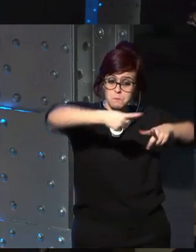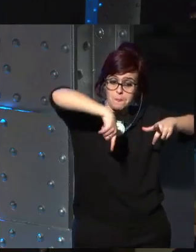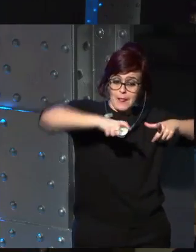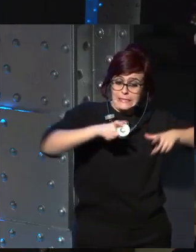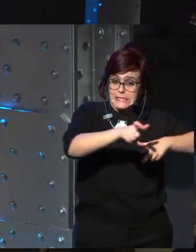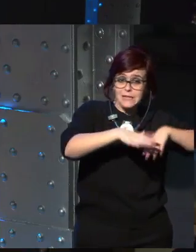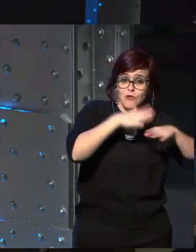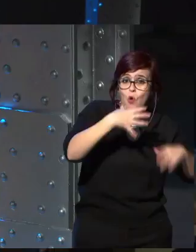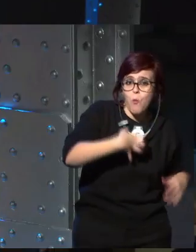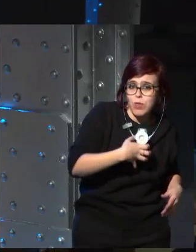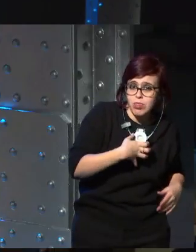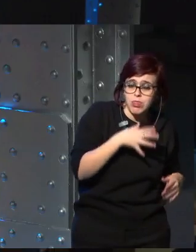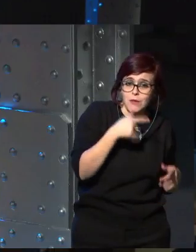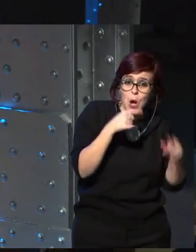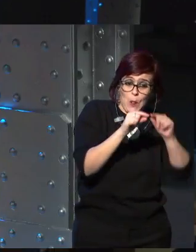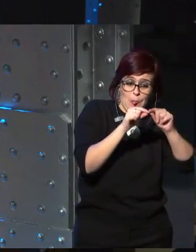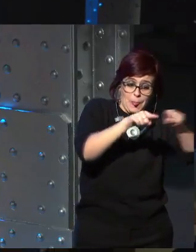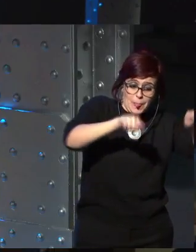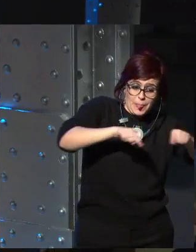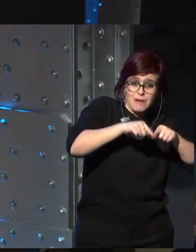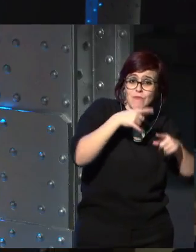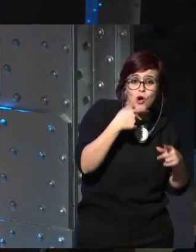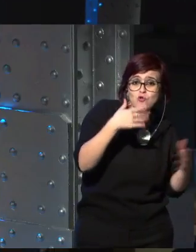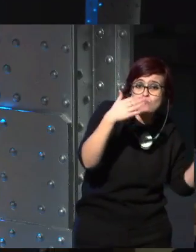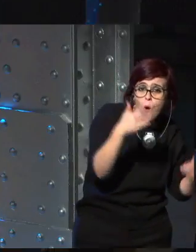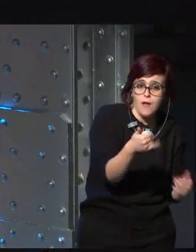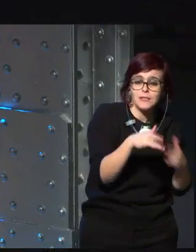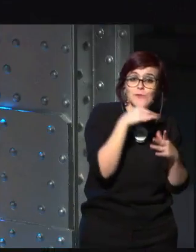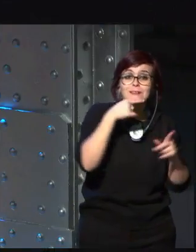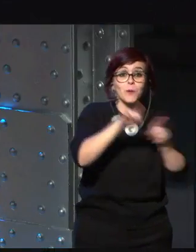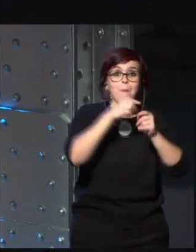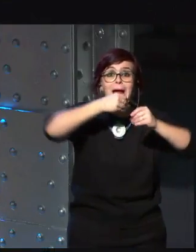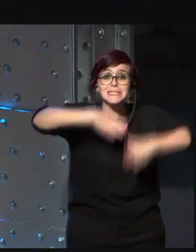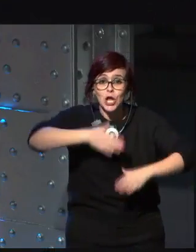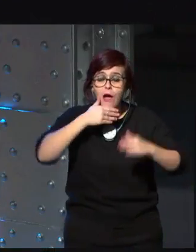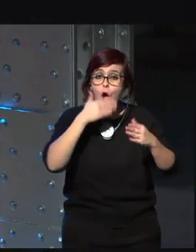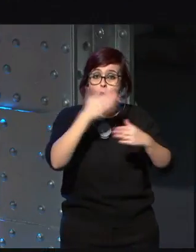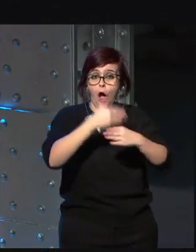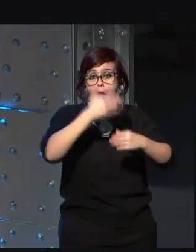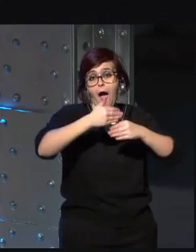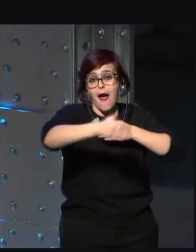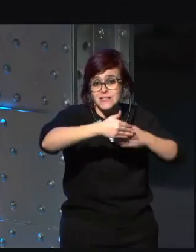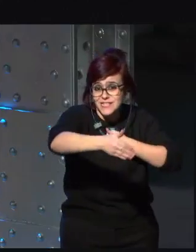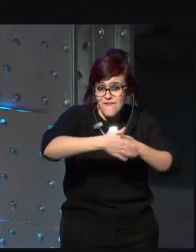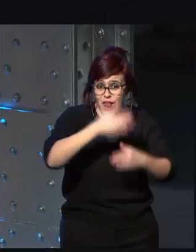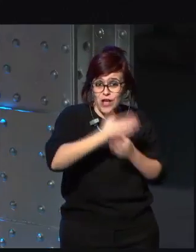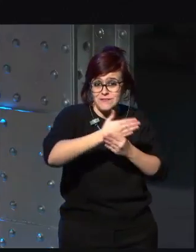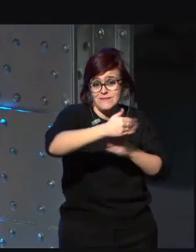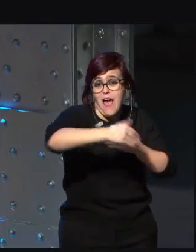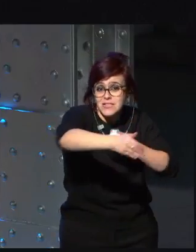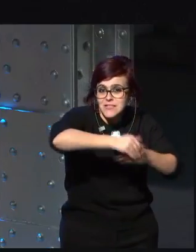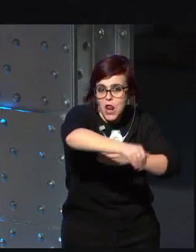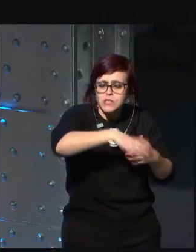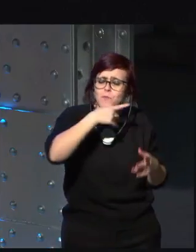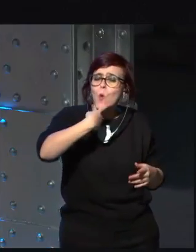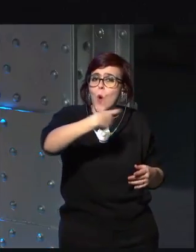archivists, an actual issue, where they worry about what's going to be able to be played in 50 or 100 years. So no, I don't think the world would end. I think if